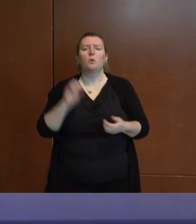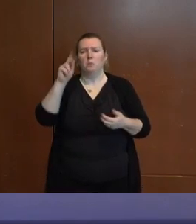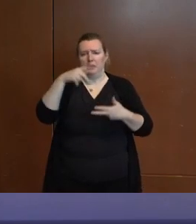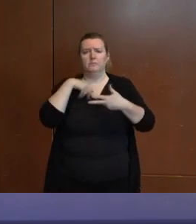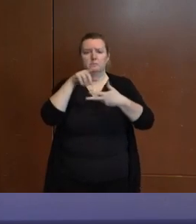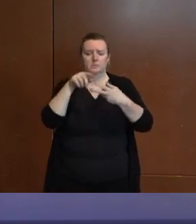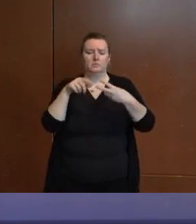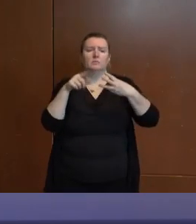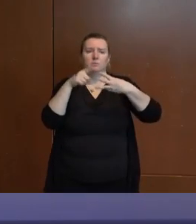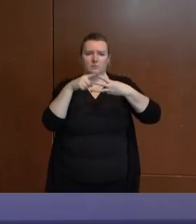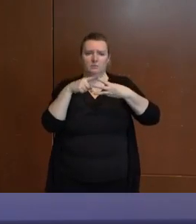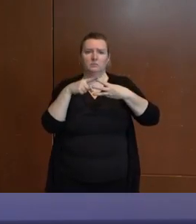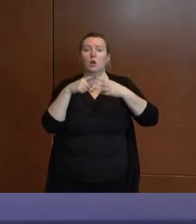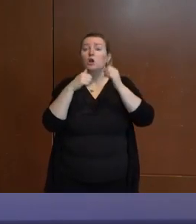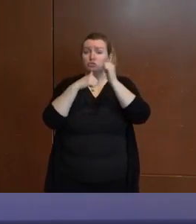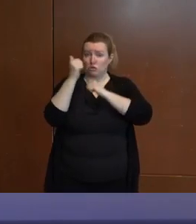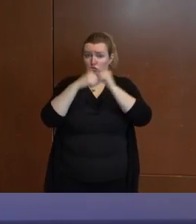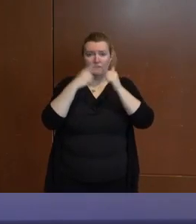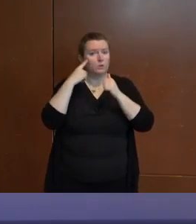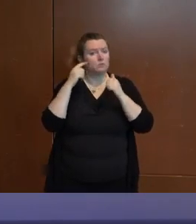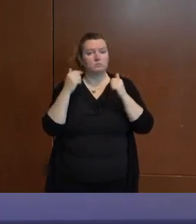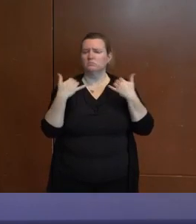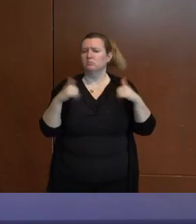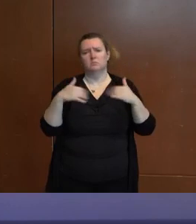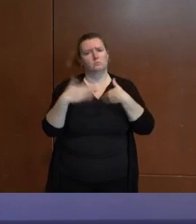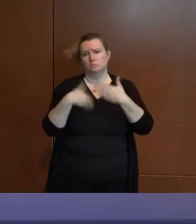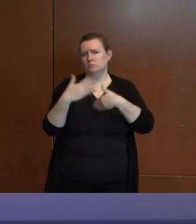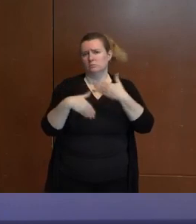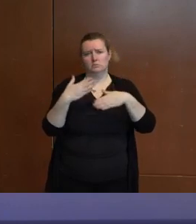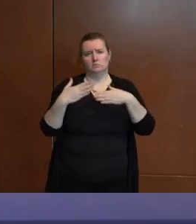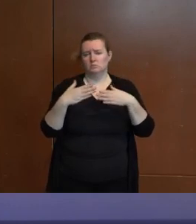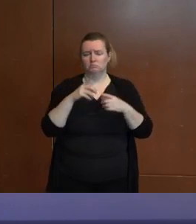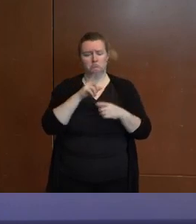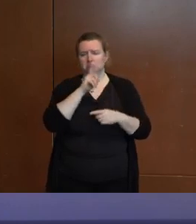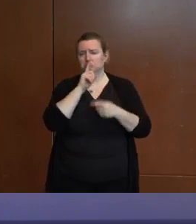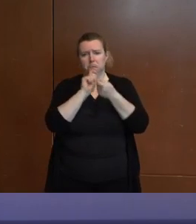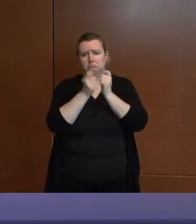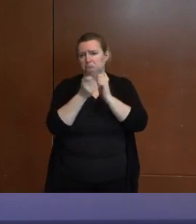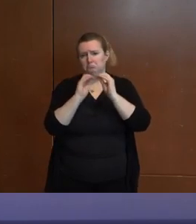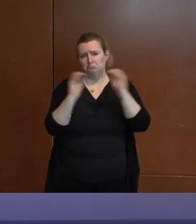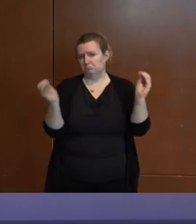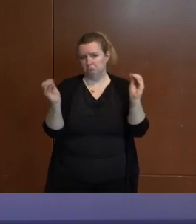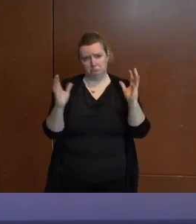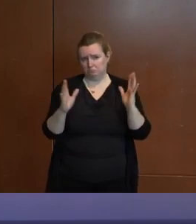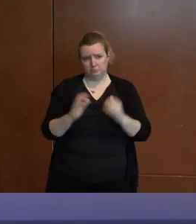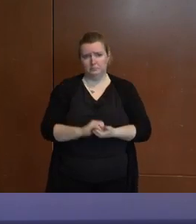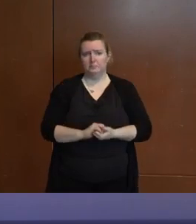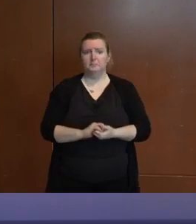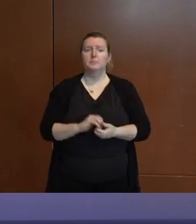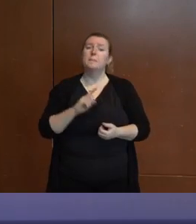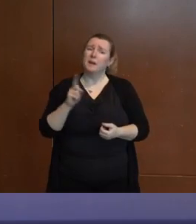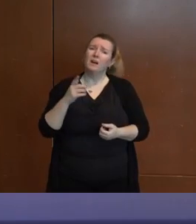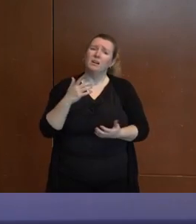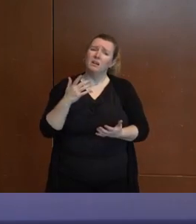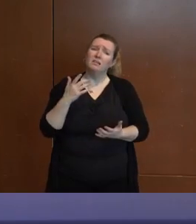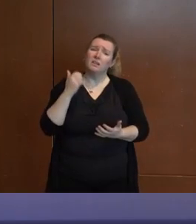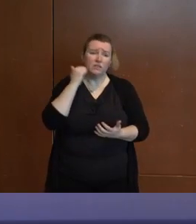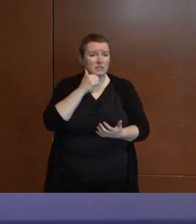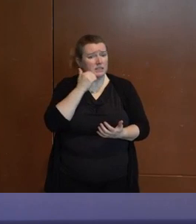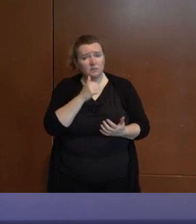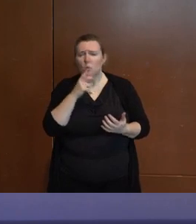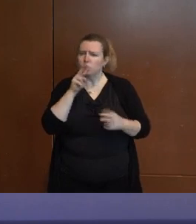and we look at other areas as well, but that's one we look at. New York did tweak, I think, to eliminate non-essential construction.